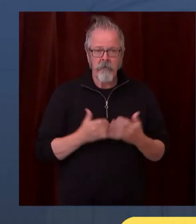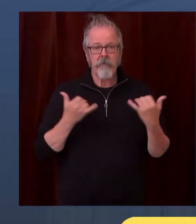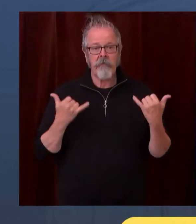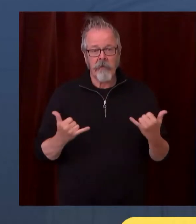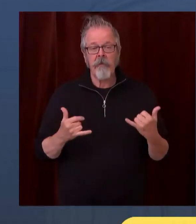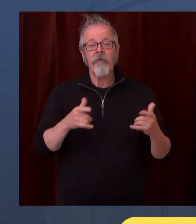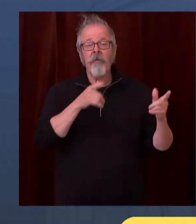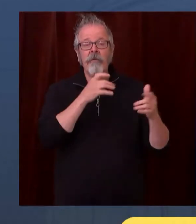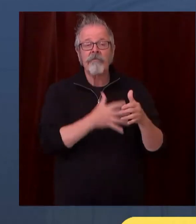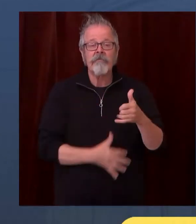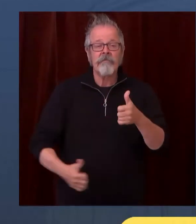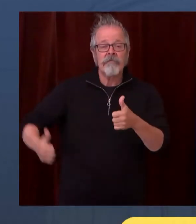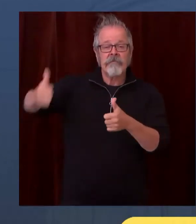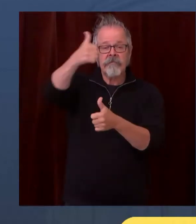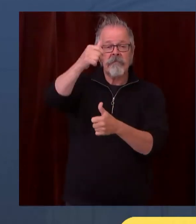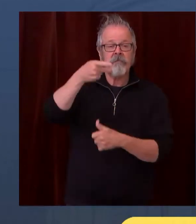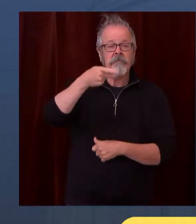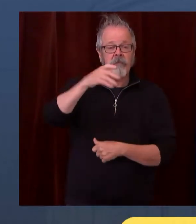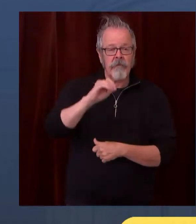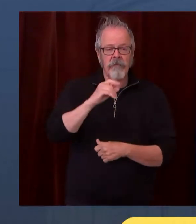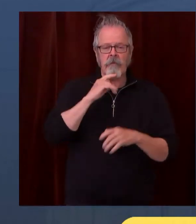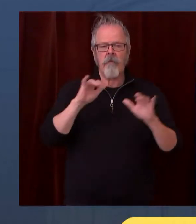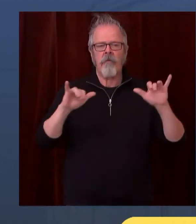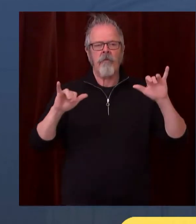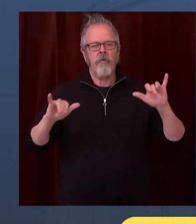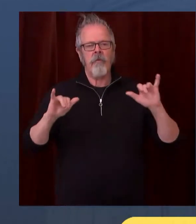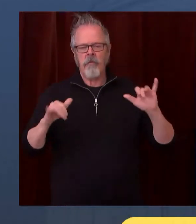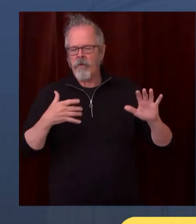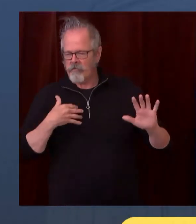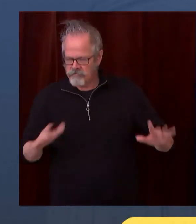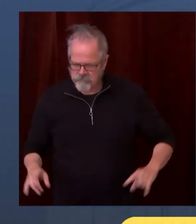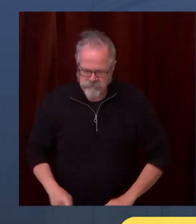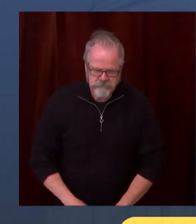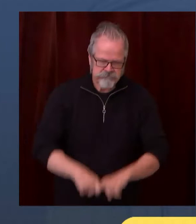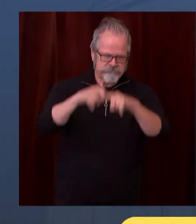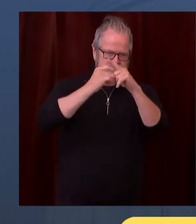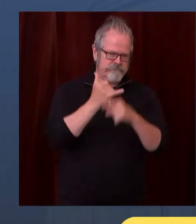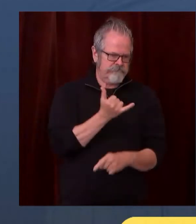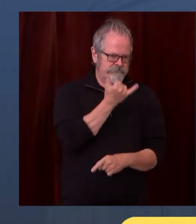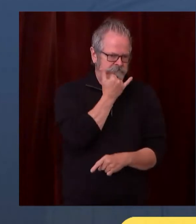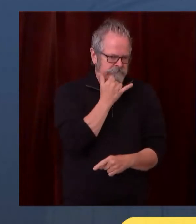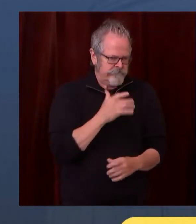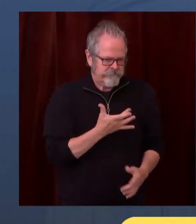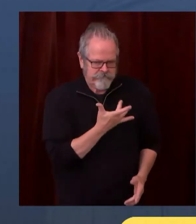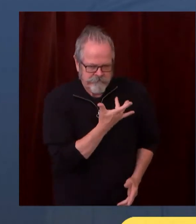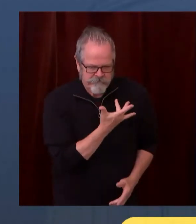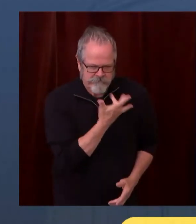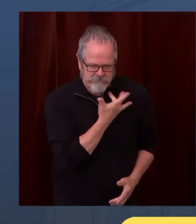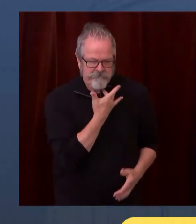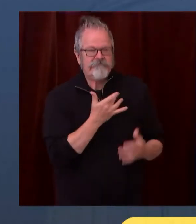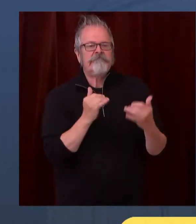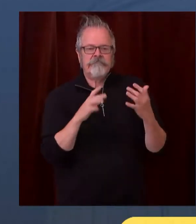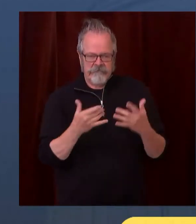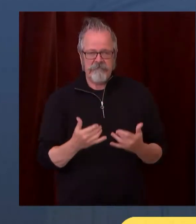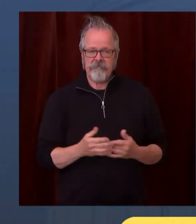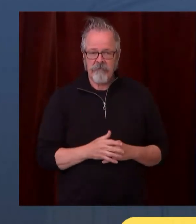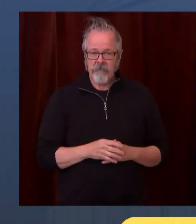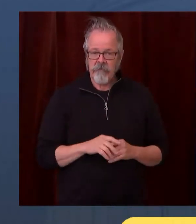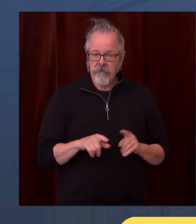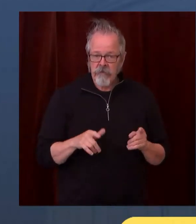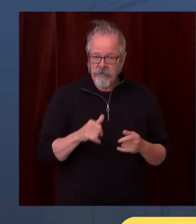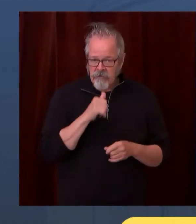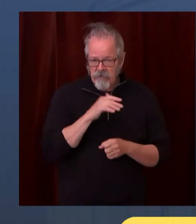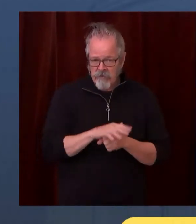these onerous and illegal actions. But it is not enough. He needs to fix what he has already